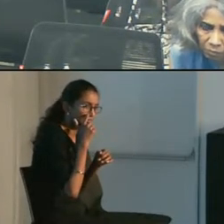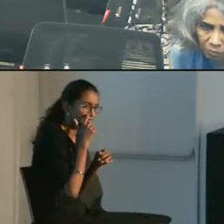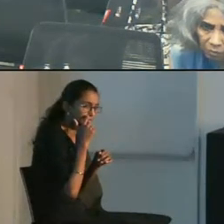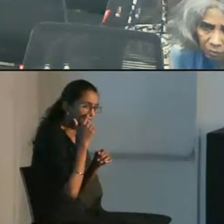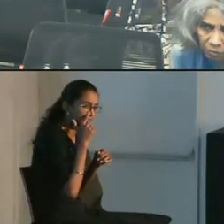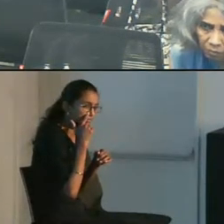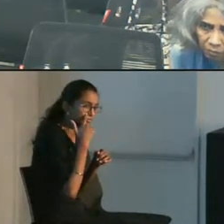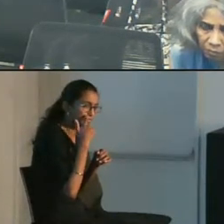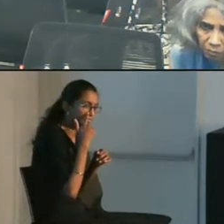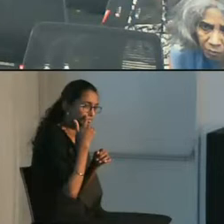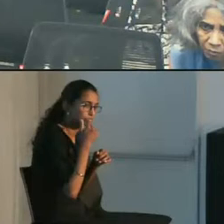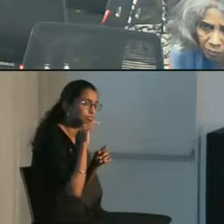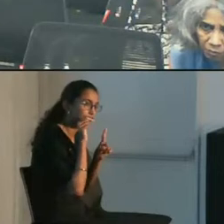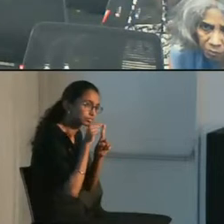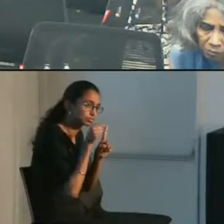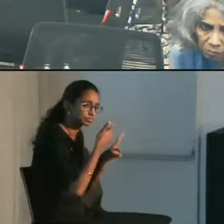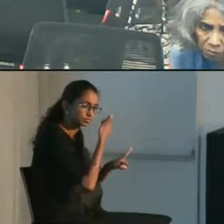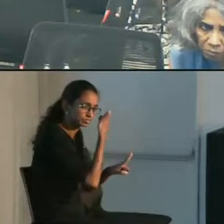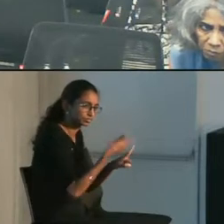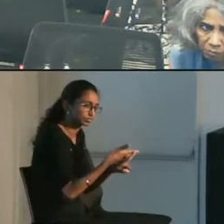patriarchy has a structure there. But to this day,